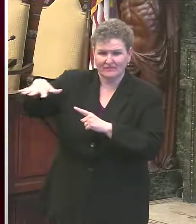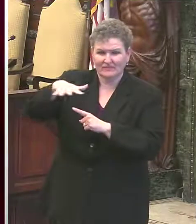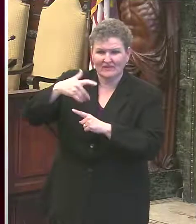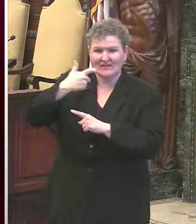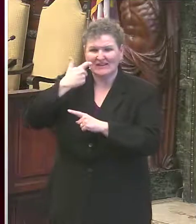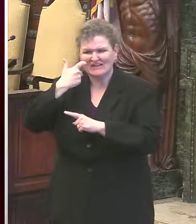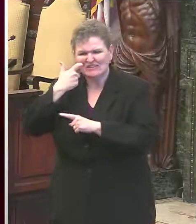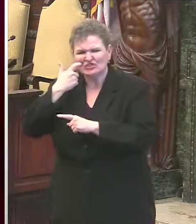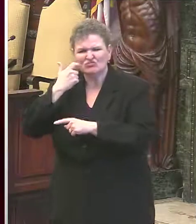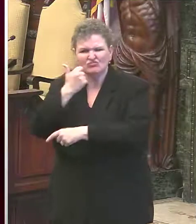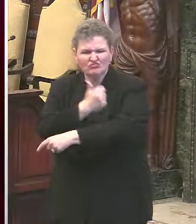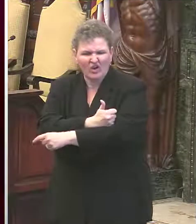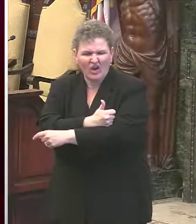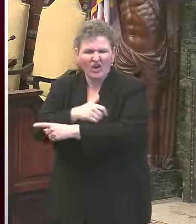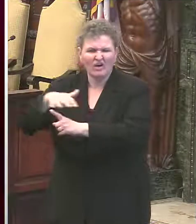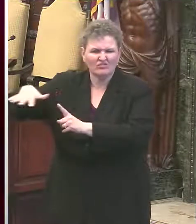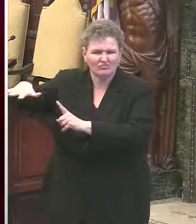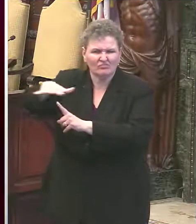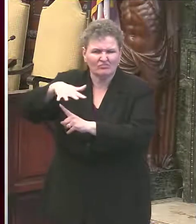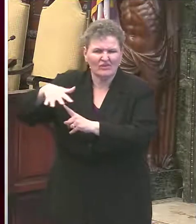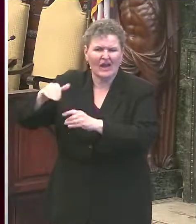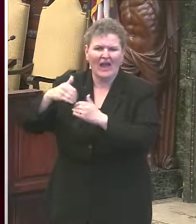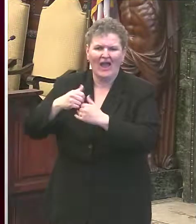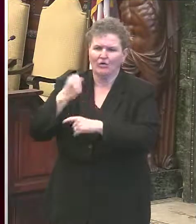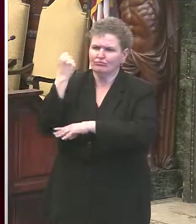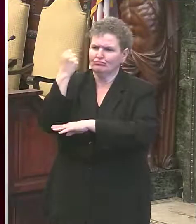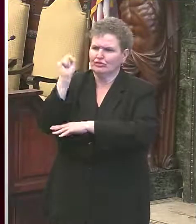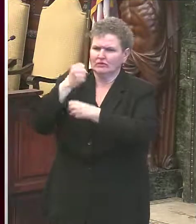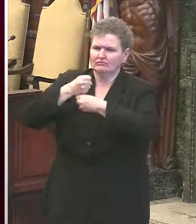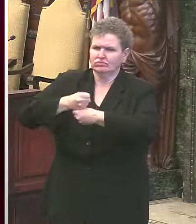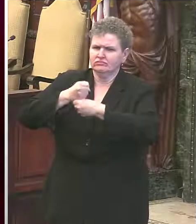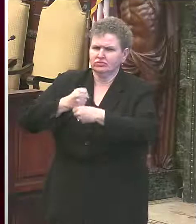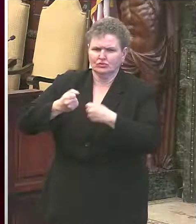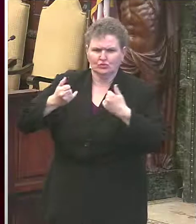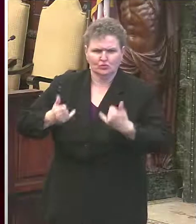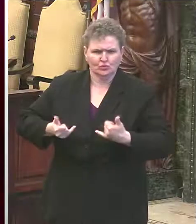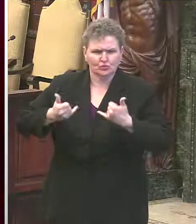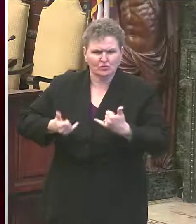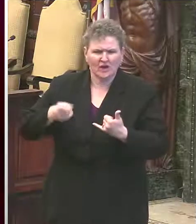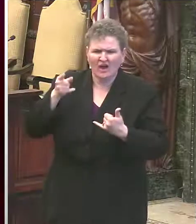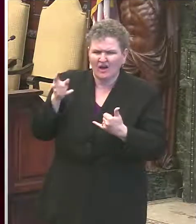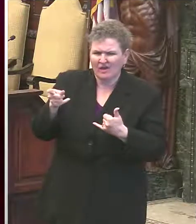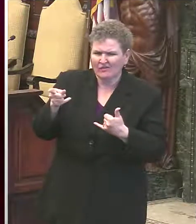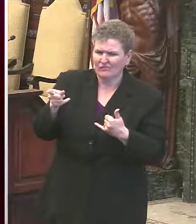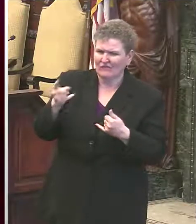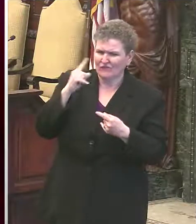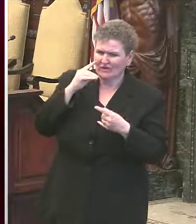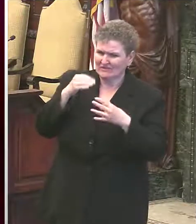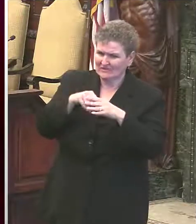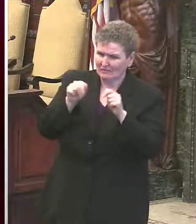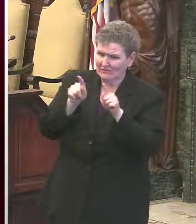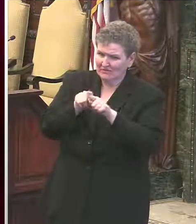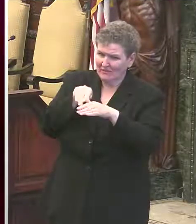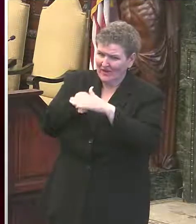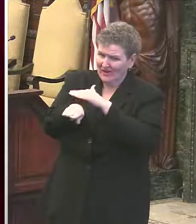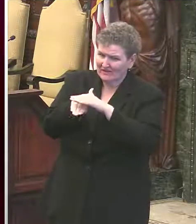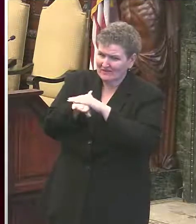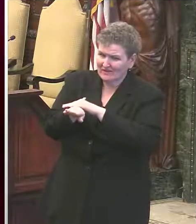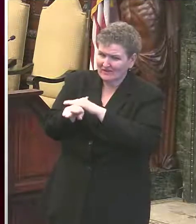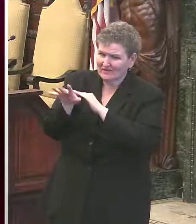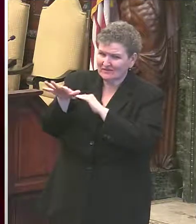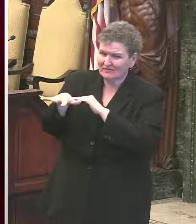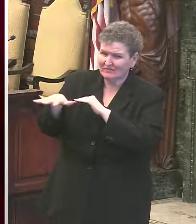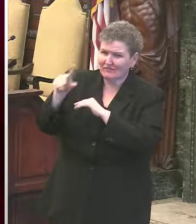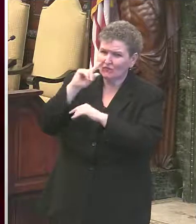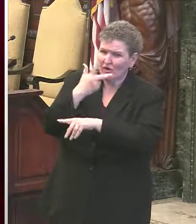in fact, there is a protest scheduled today making such a request to get same access as residents from Center City for